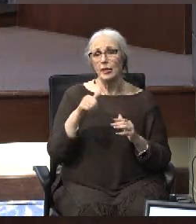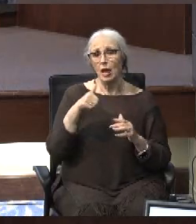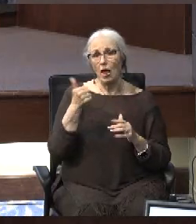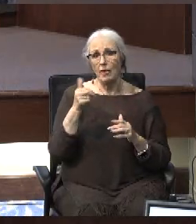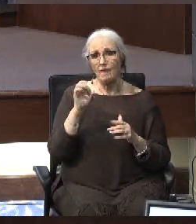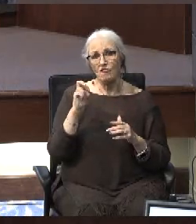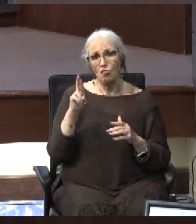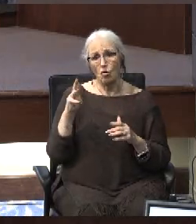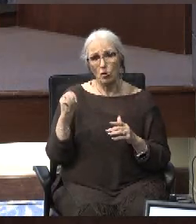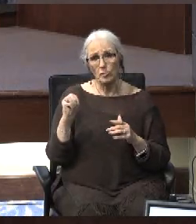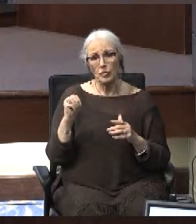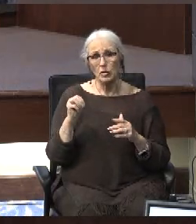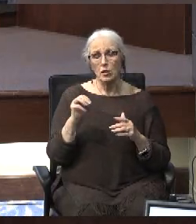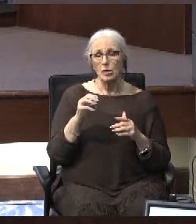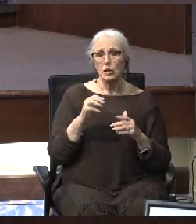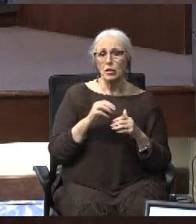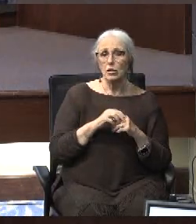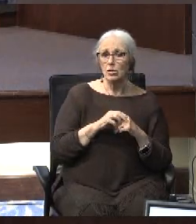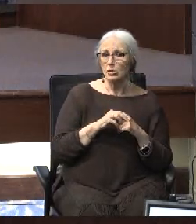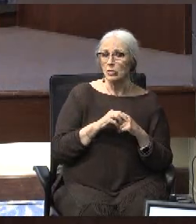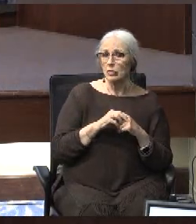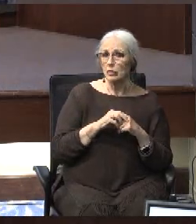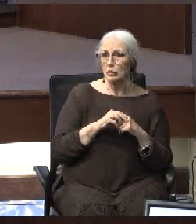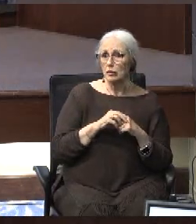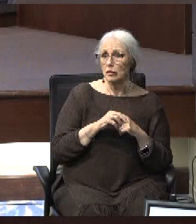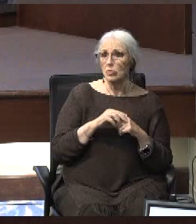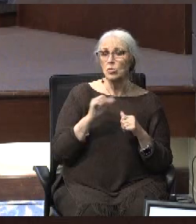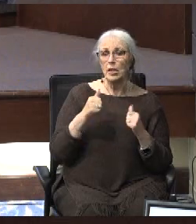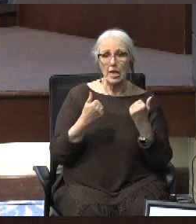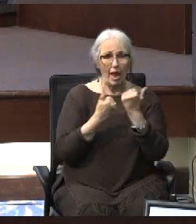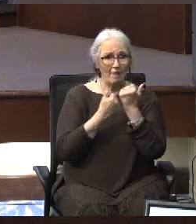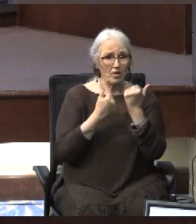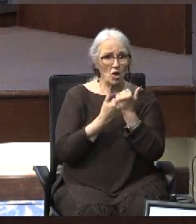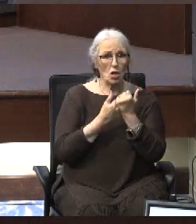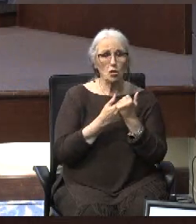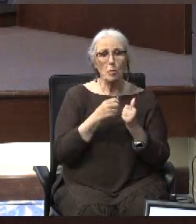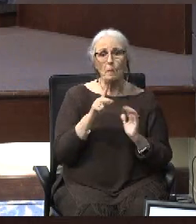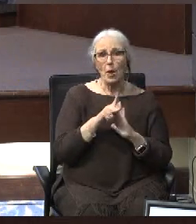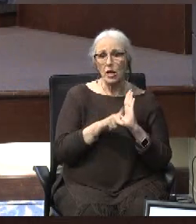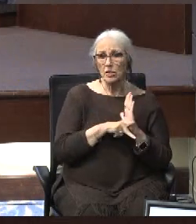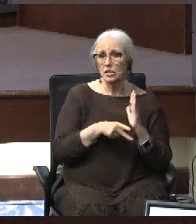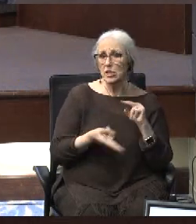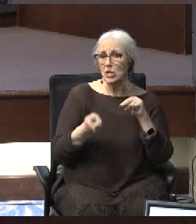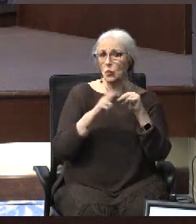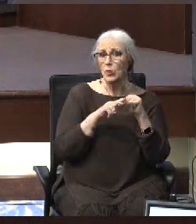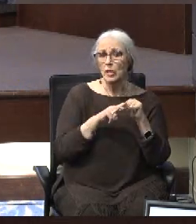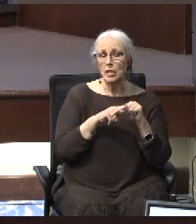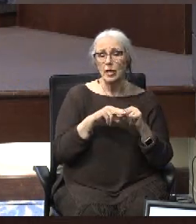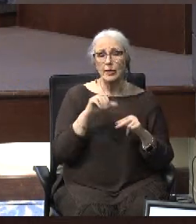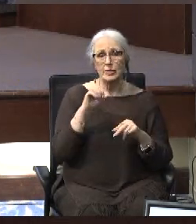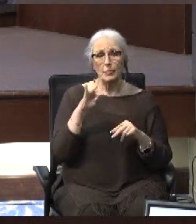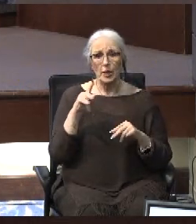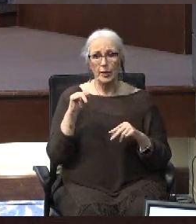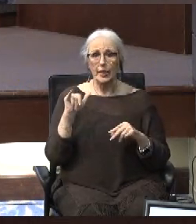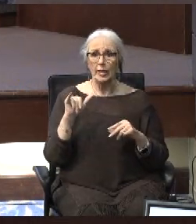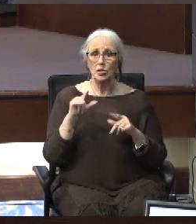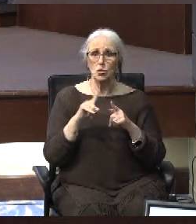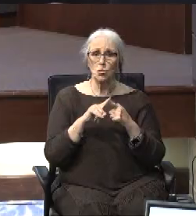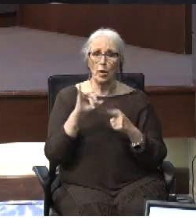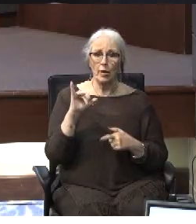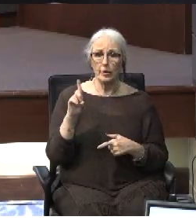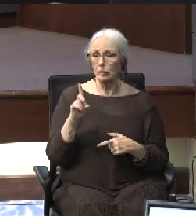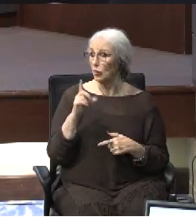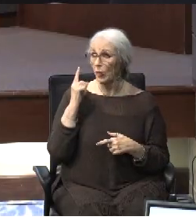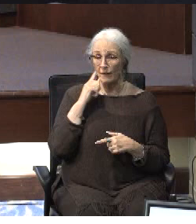other communities that MHMR works in that you've advocated for similar policies in order to increase that accessibility to an ID? No, I haven't